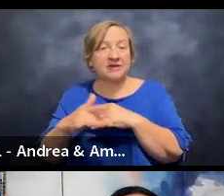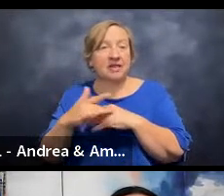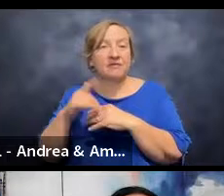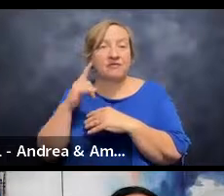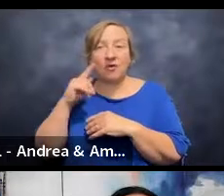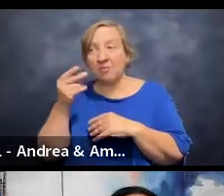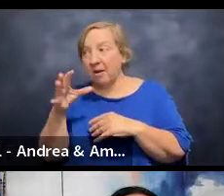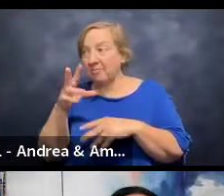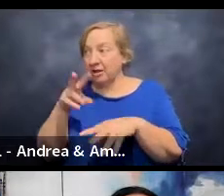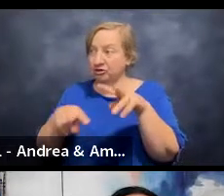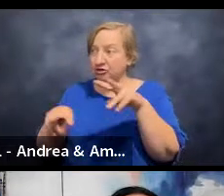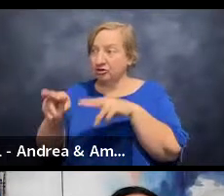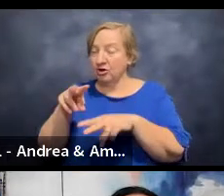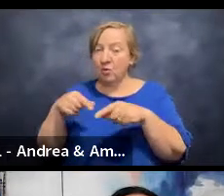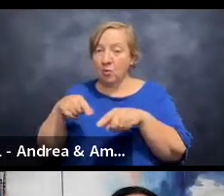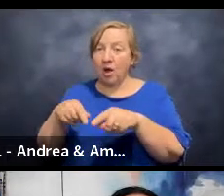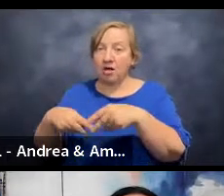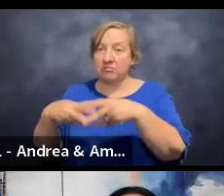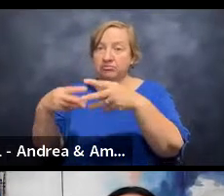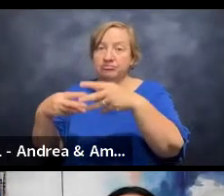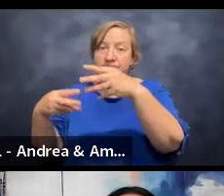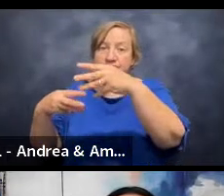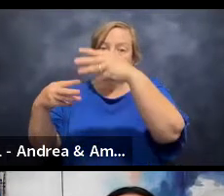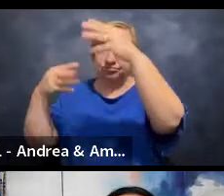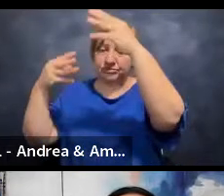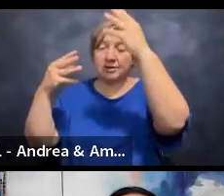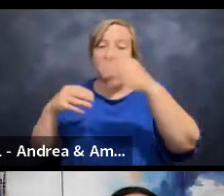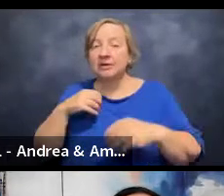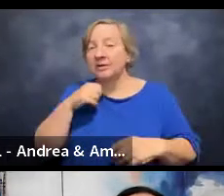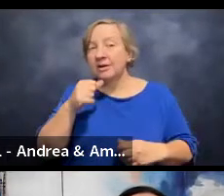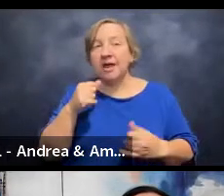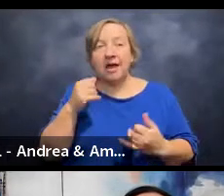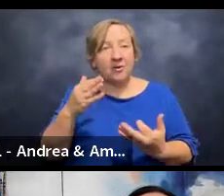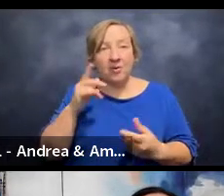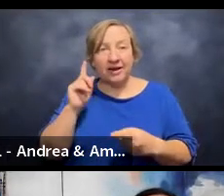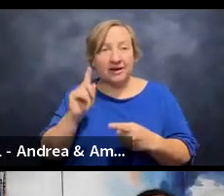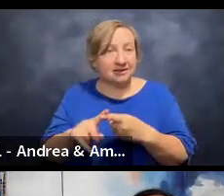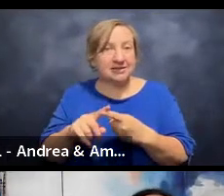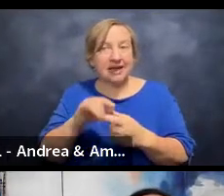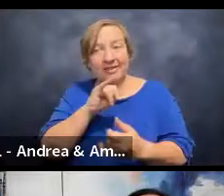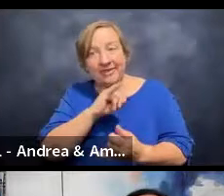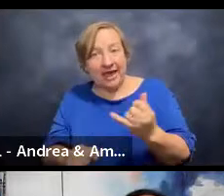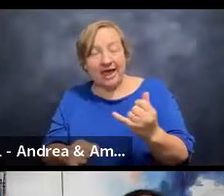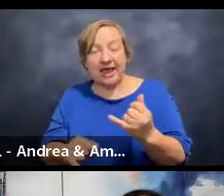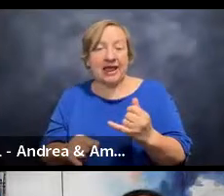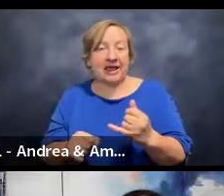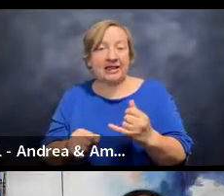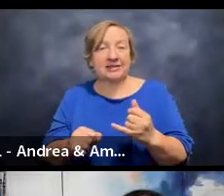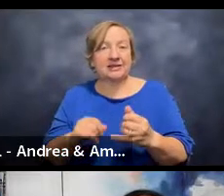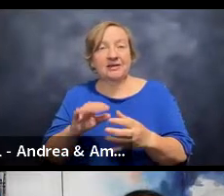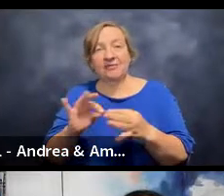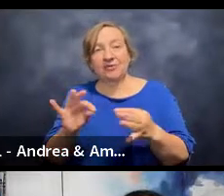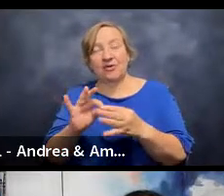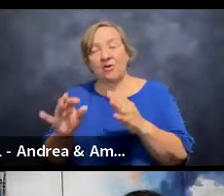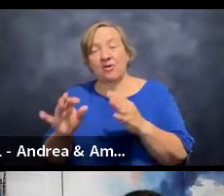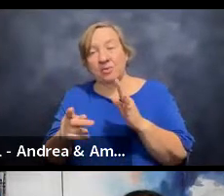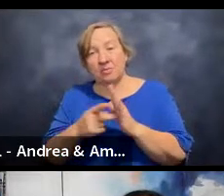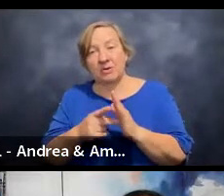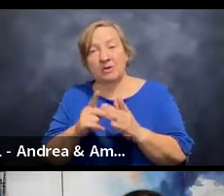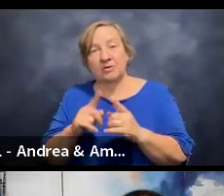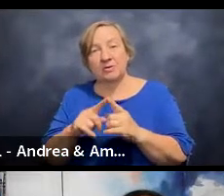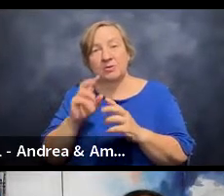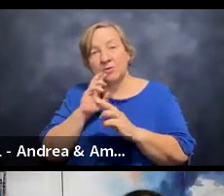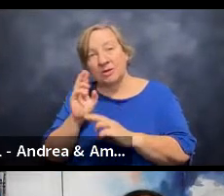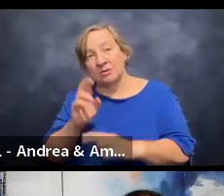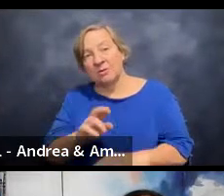review as they accumulate, and not waiting until the end of the comment period to respond